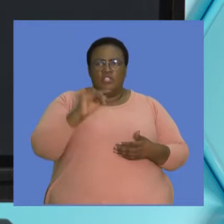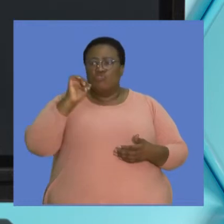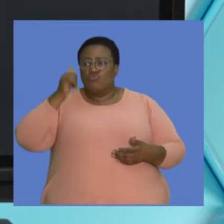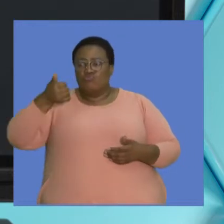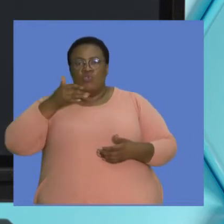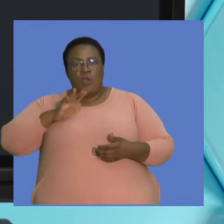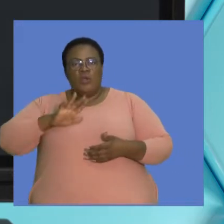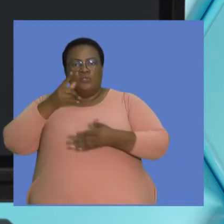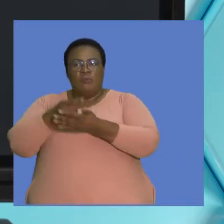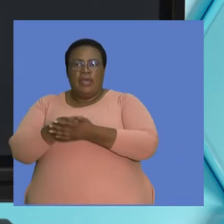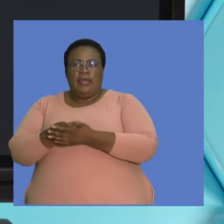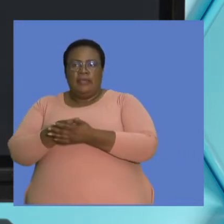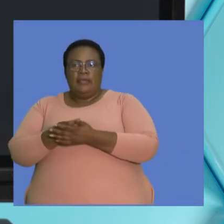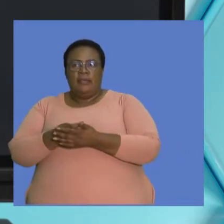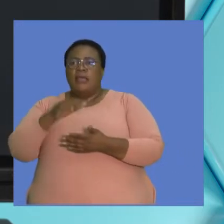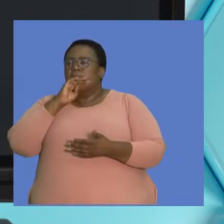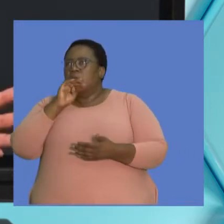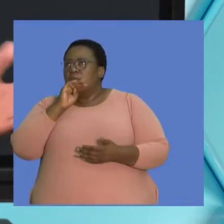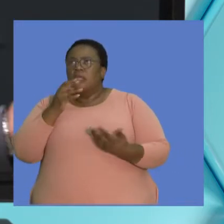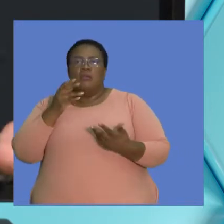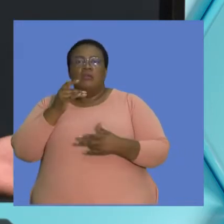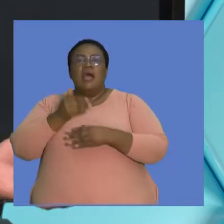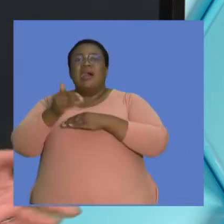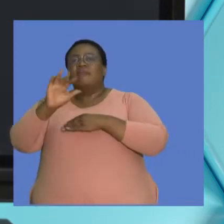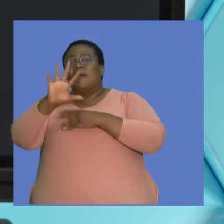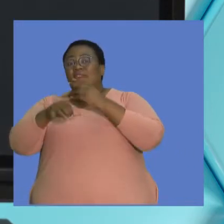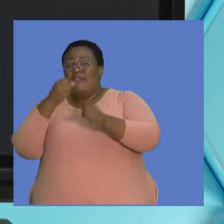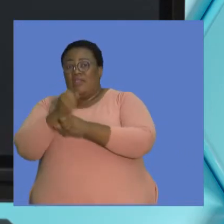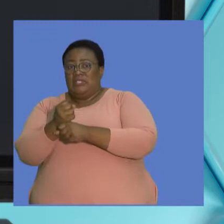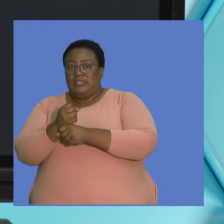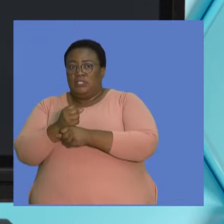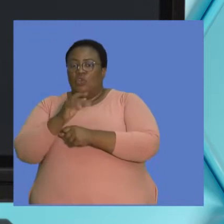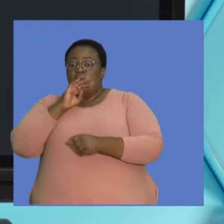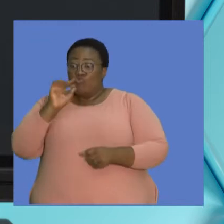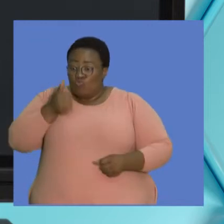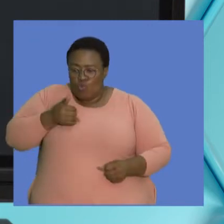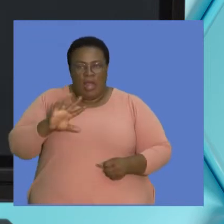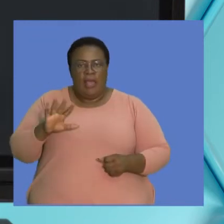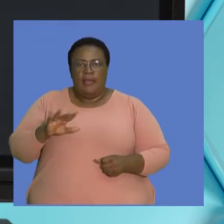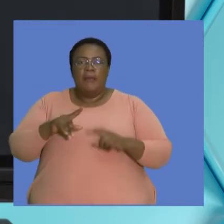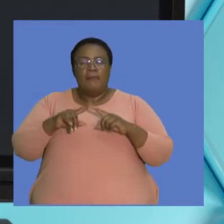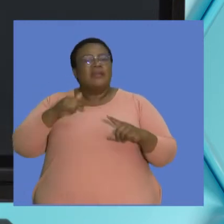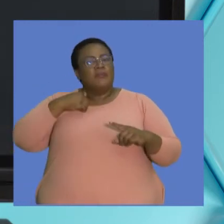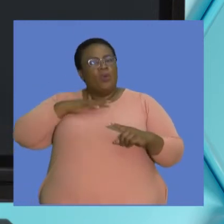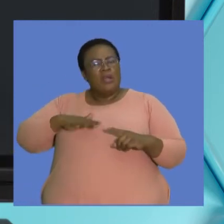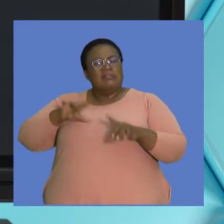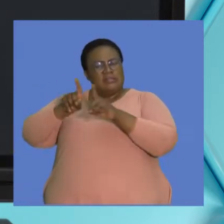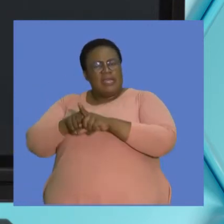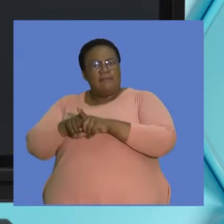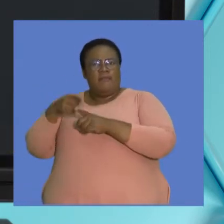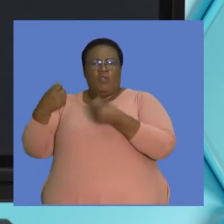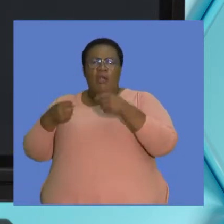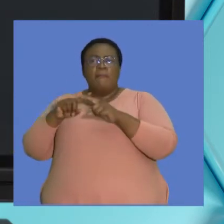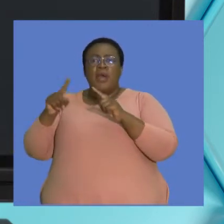again, and by the way, tomorrow I mean after maybe 5 years or so, I want to buy the very same car, but now a